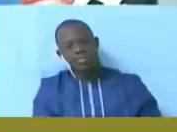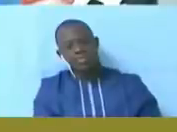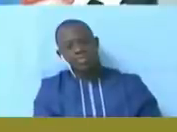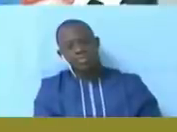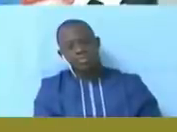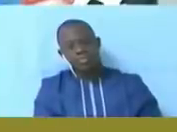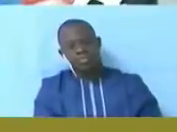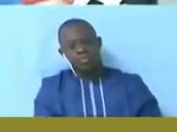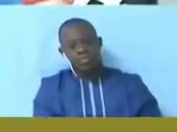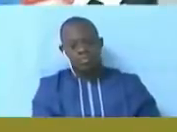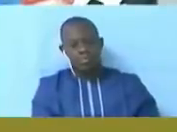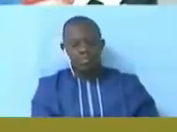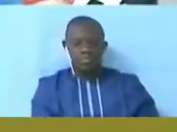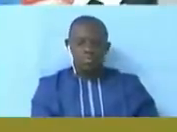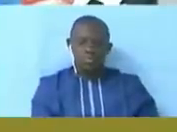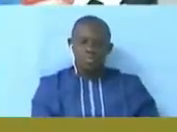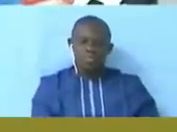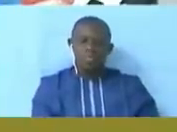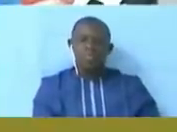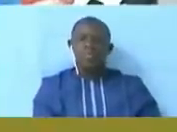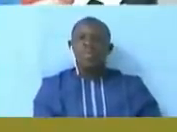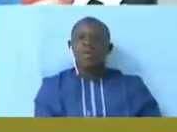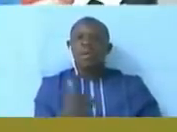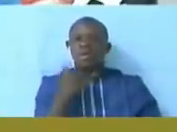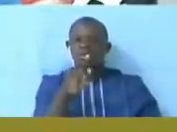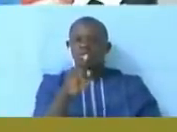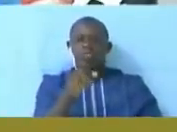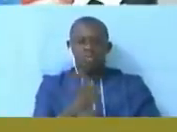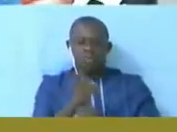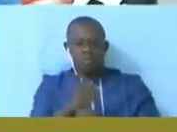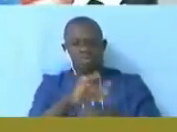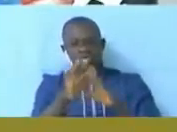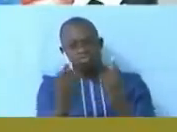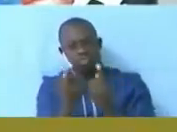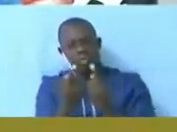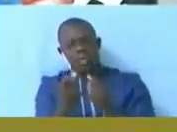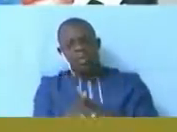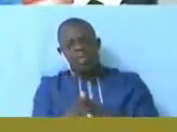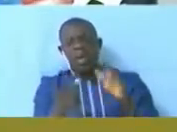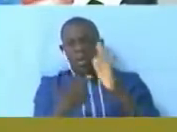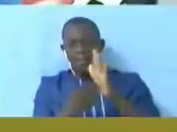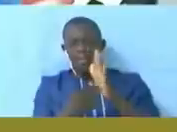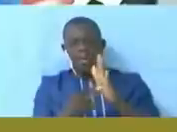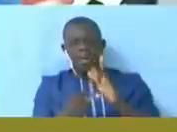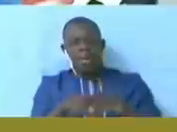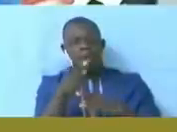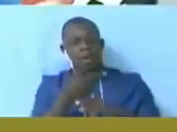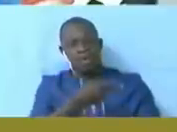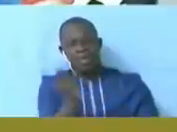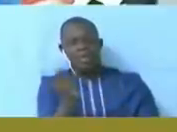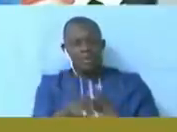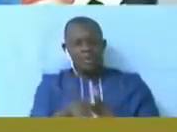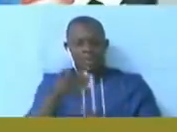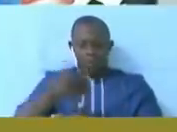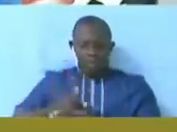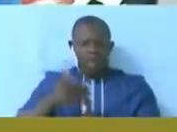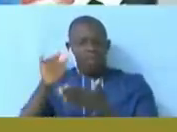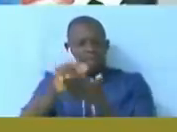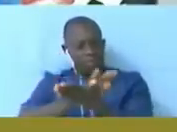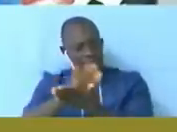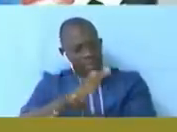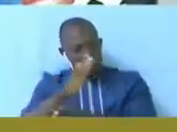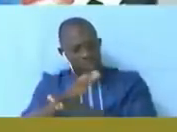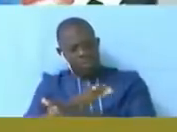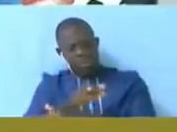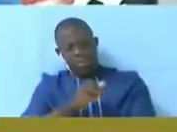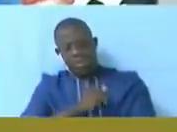to proceed with a substantial appeal without those records? No, we couldn't. Ani ma okay no mambula no okay case nyon no purunga no